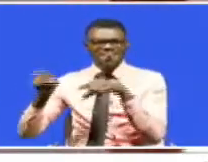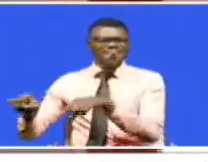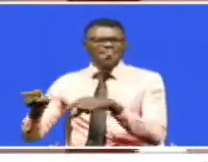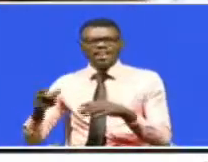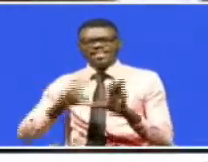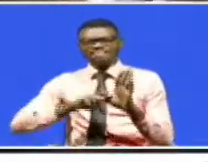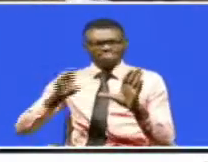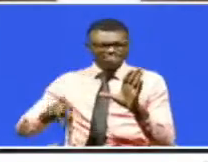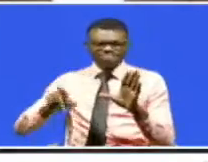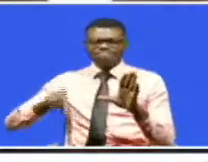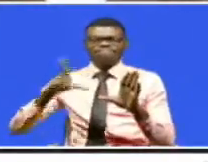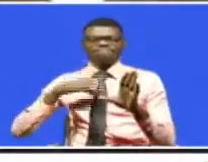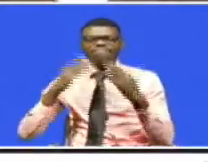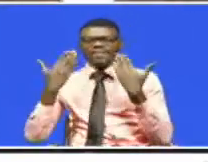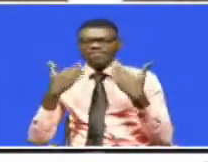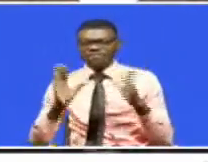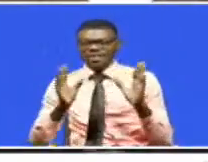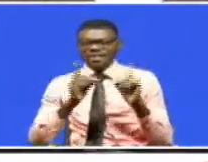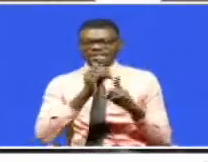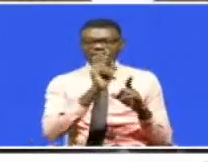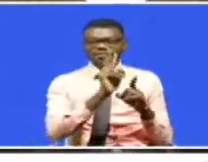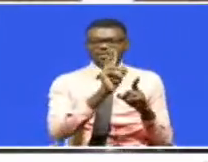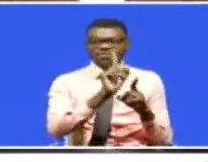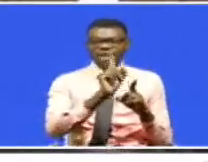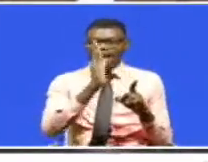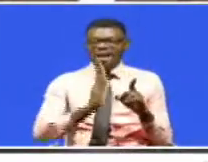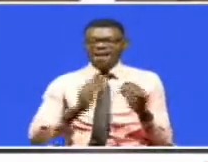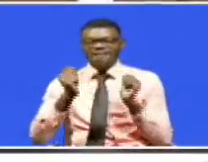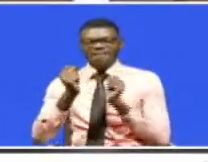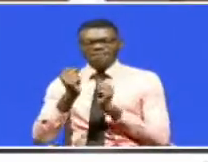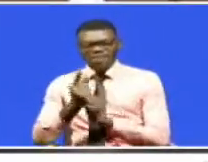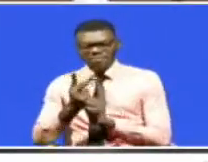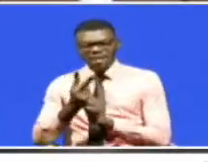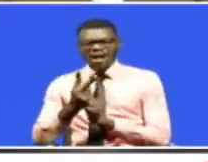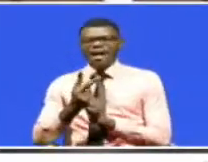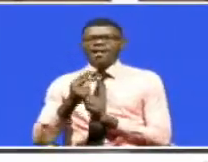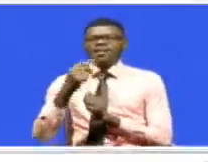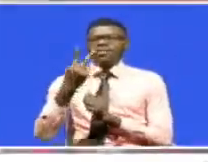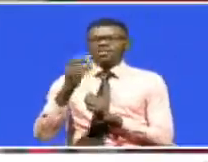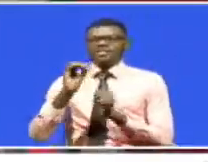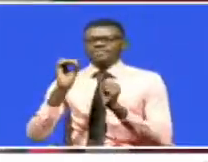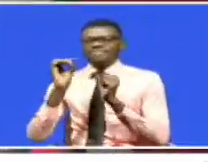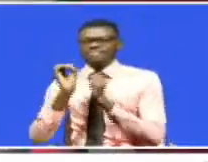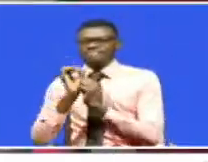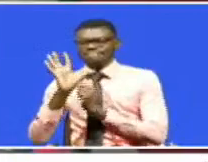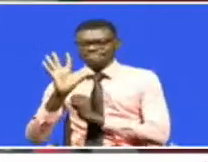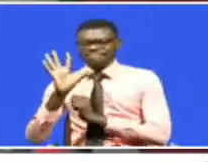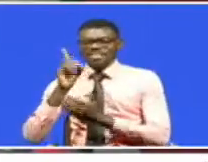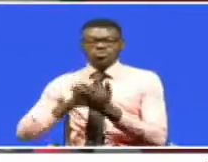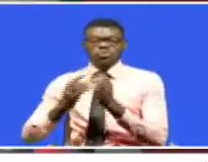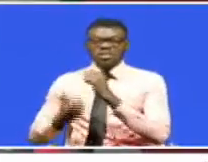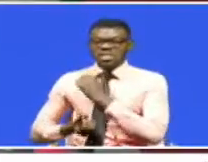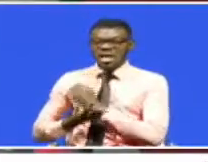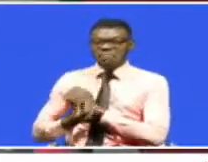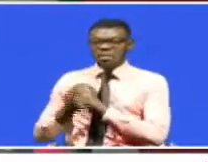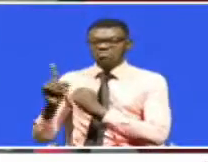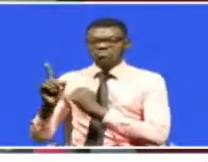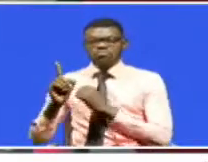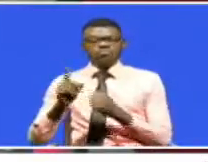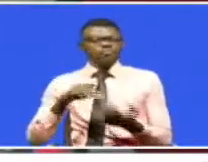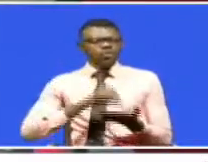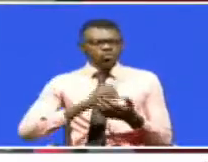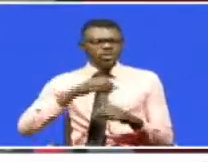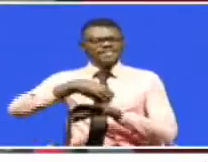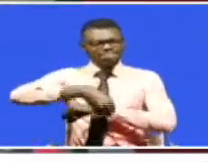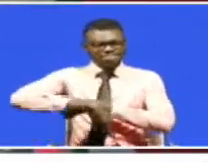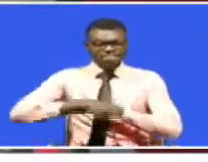did so on the 21st of November 2015, citing doctor's advice. I have therefore, following my doctor's